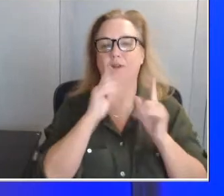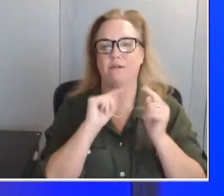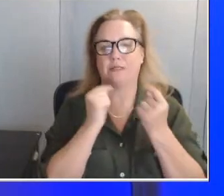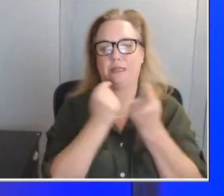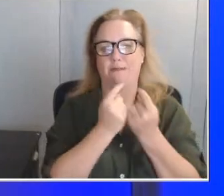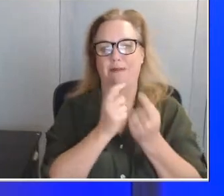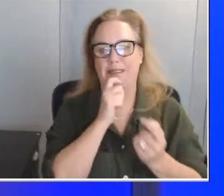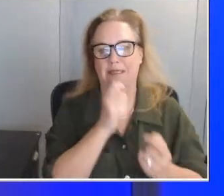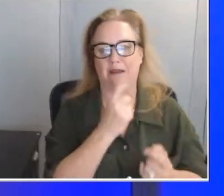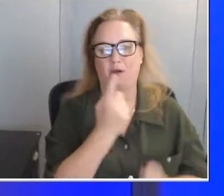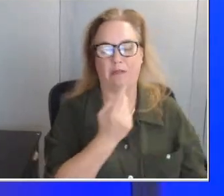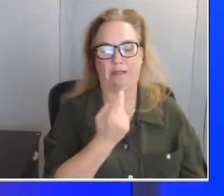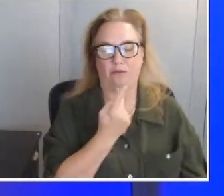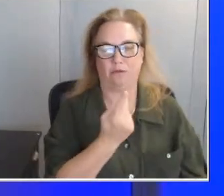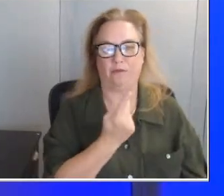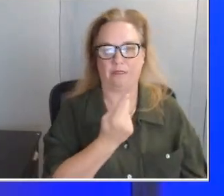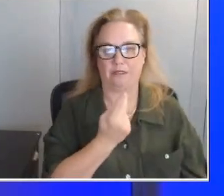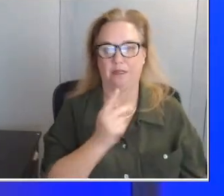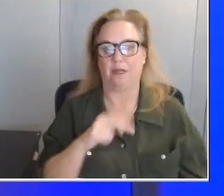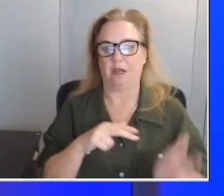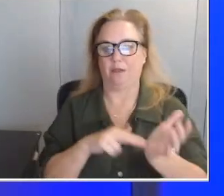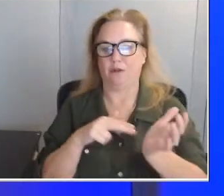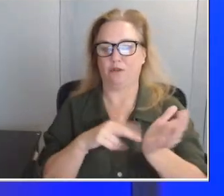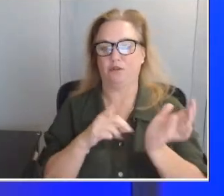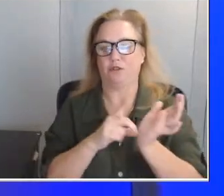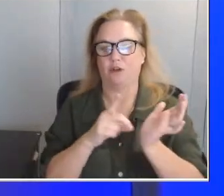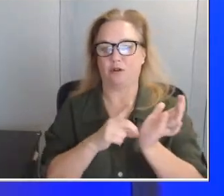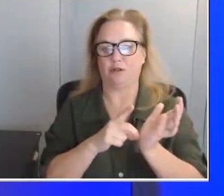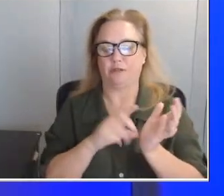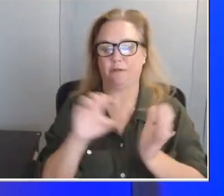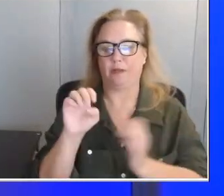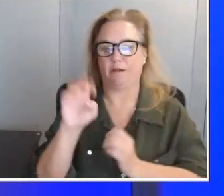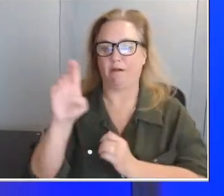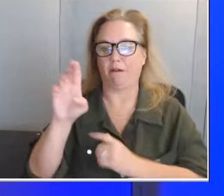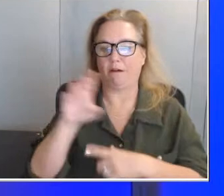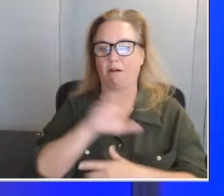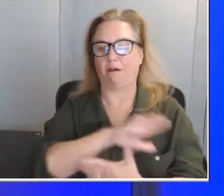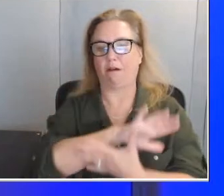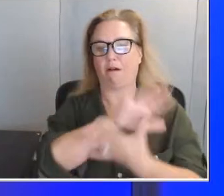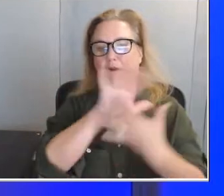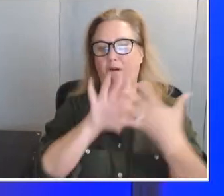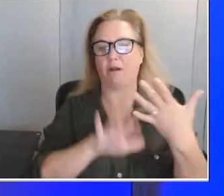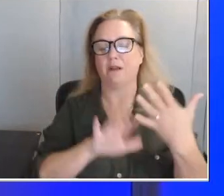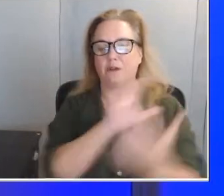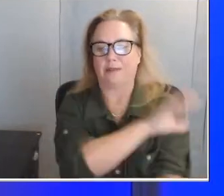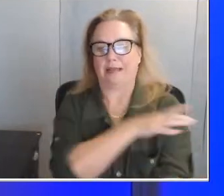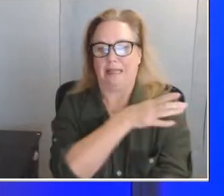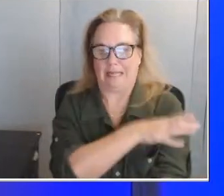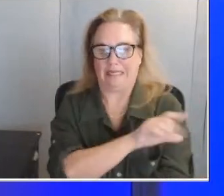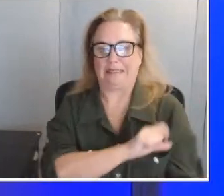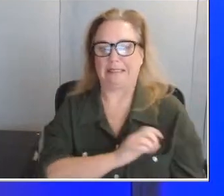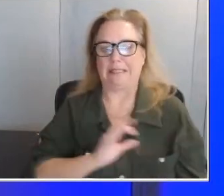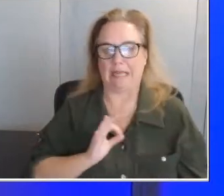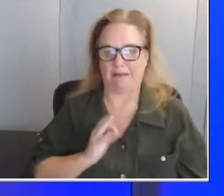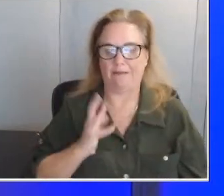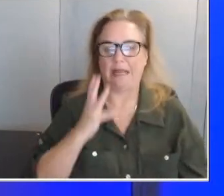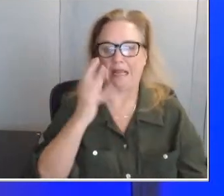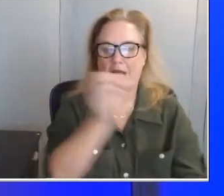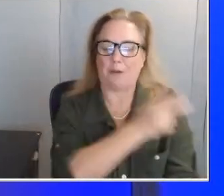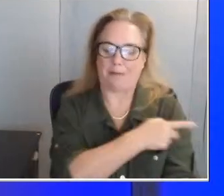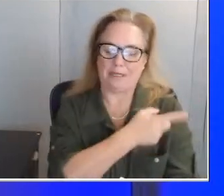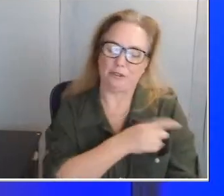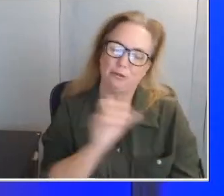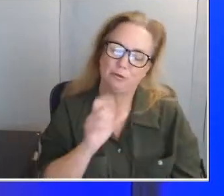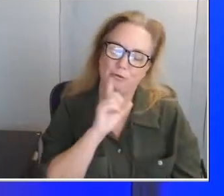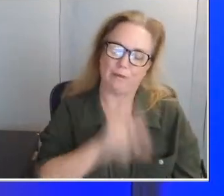Dr. Hartwell and I. There's nurses and physicians from the emergency department all the way through to even our clinic staff in the outpatient setting. So just really